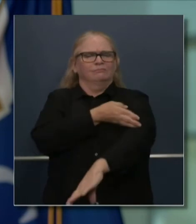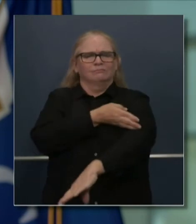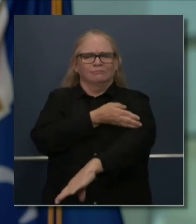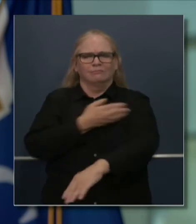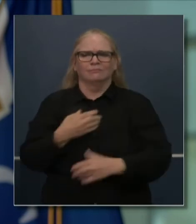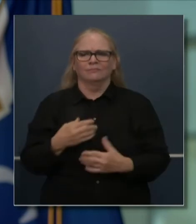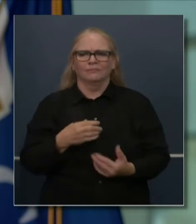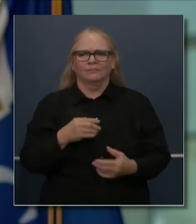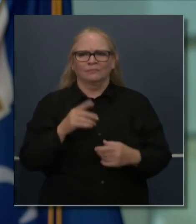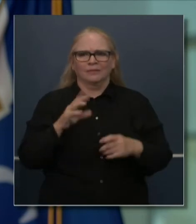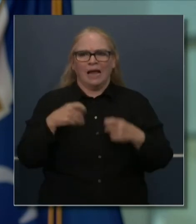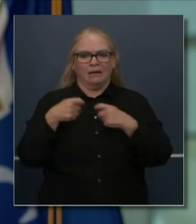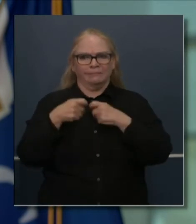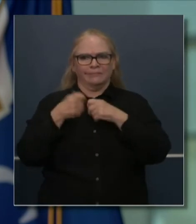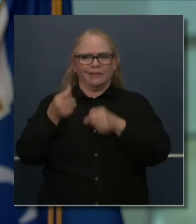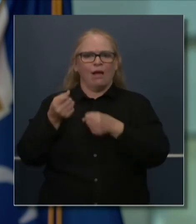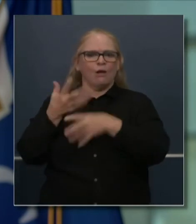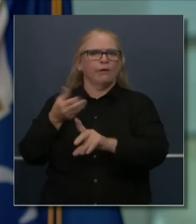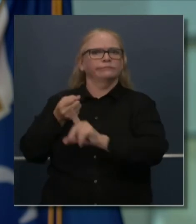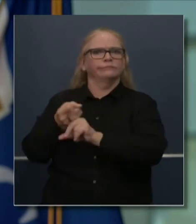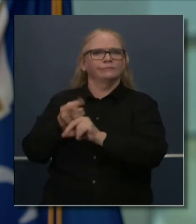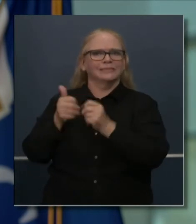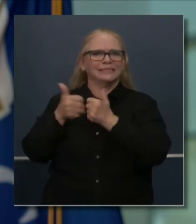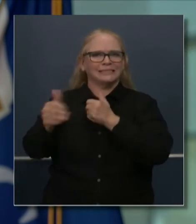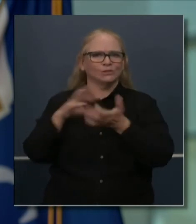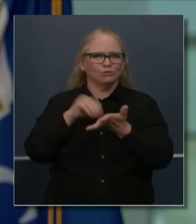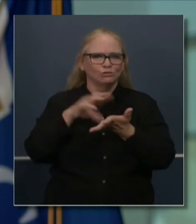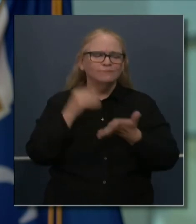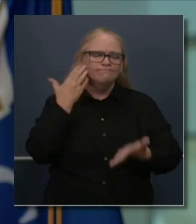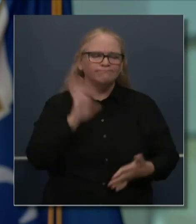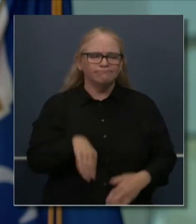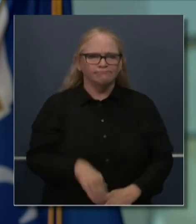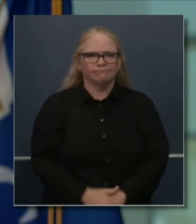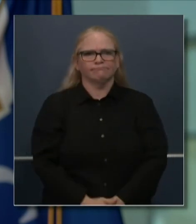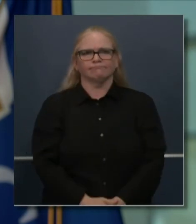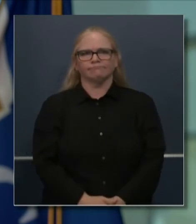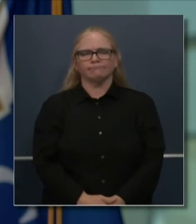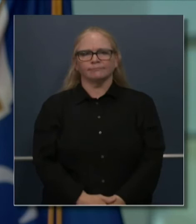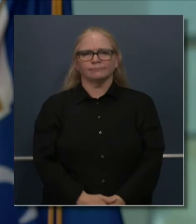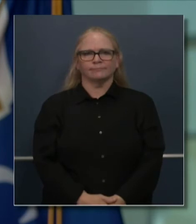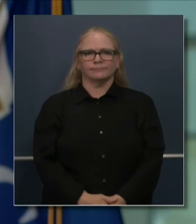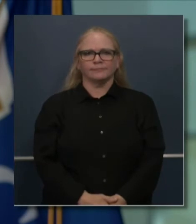impacts, considerations you set forth. John Wolfuck, Mercury News.